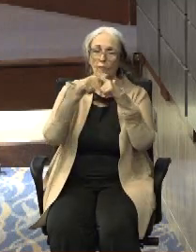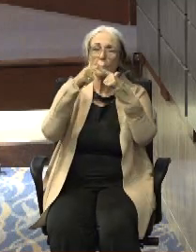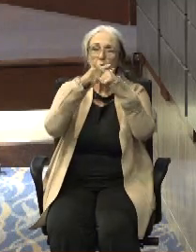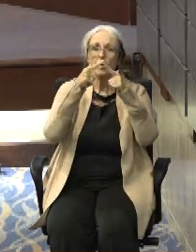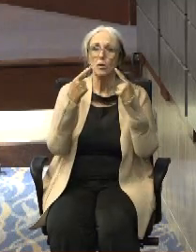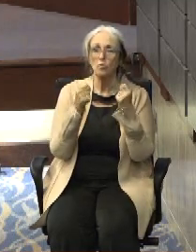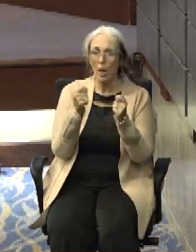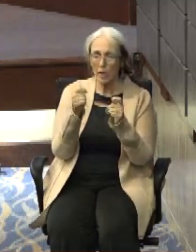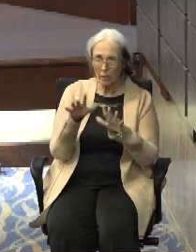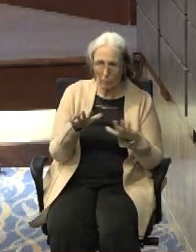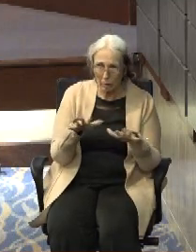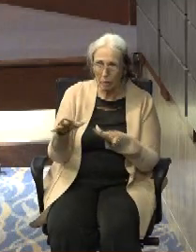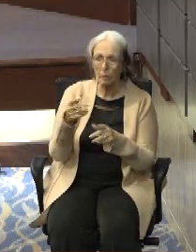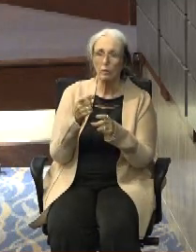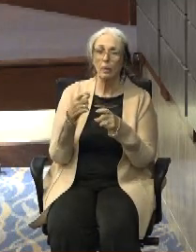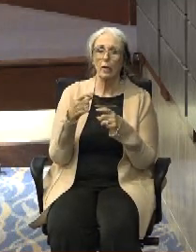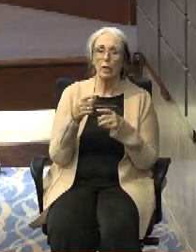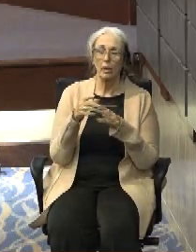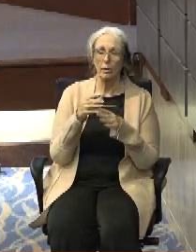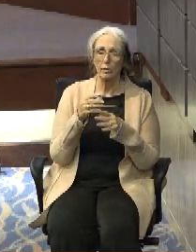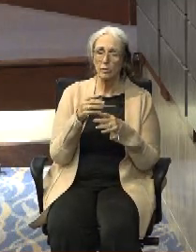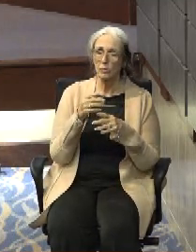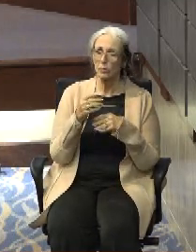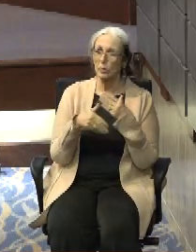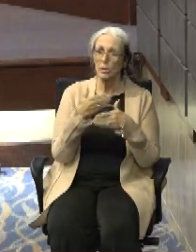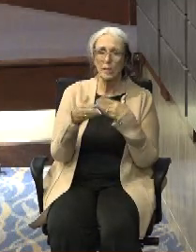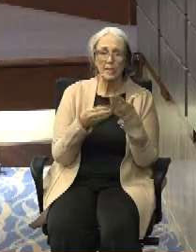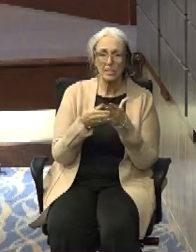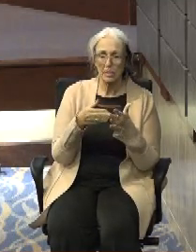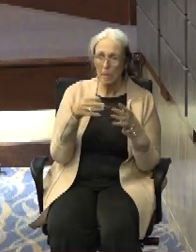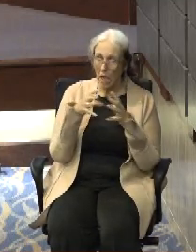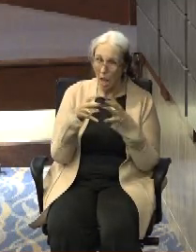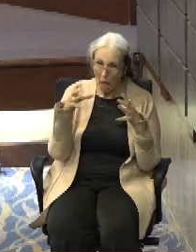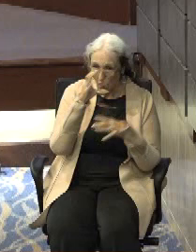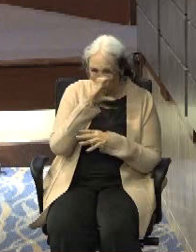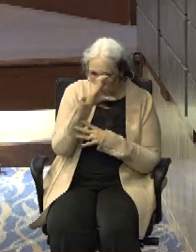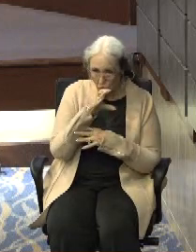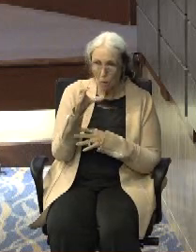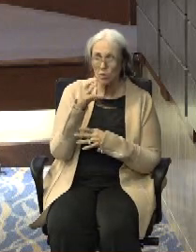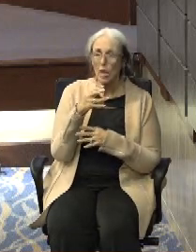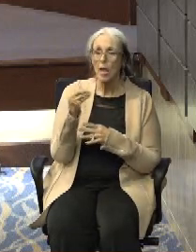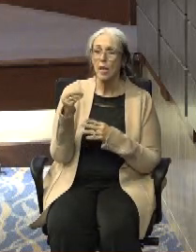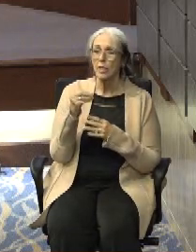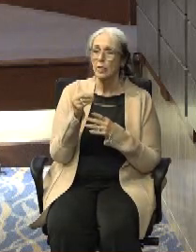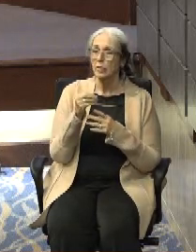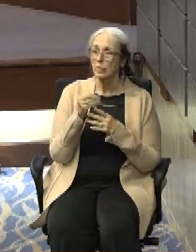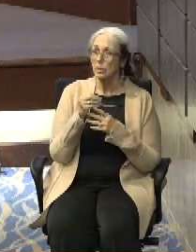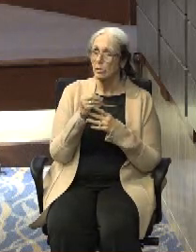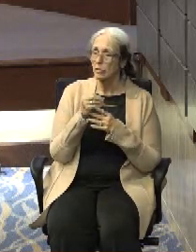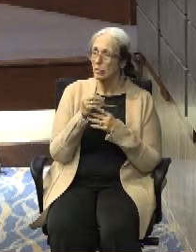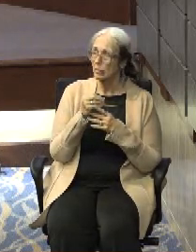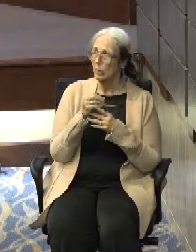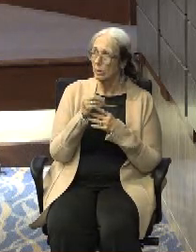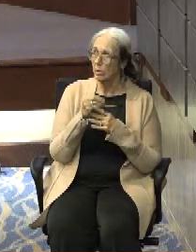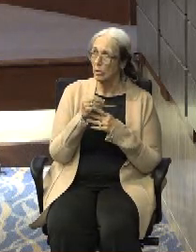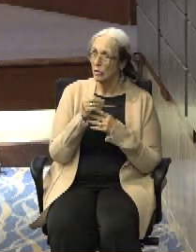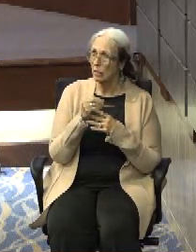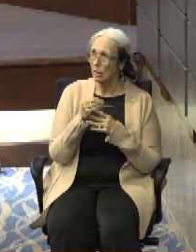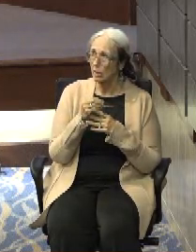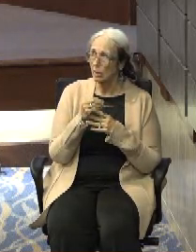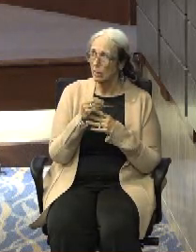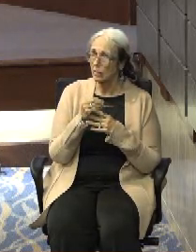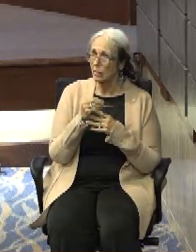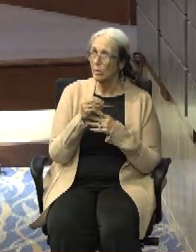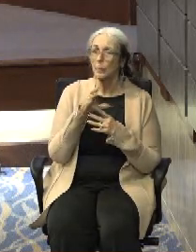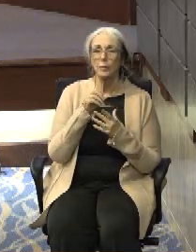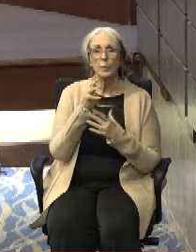navigate a complex system. I've conducted extensive research and leaned in on an invaluable support of the Humane Society staff. I've already sought justice through